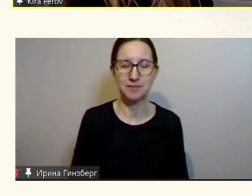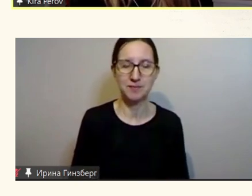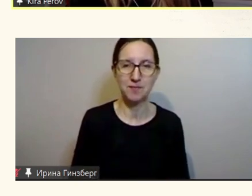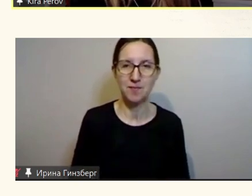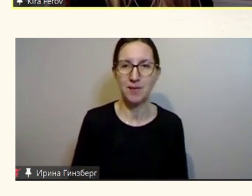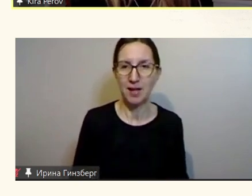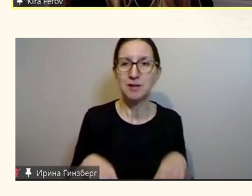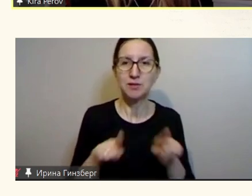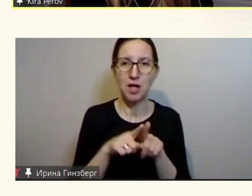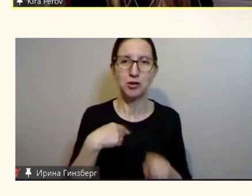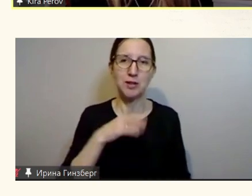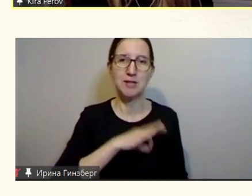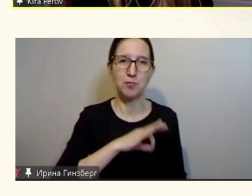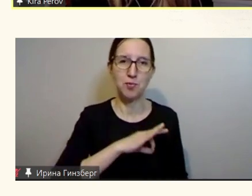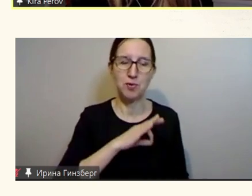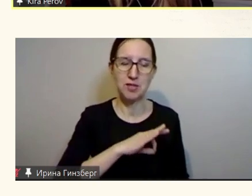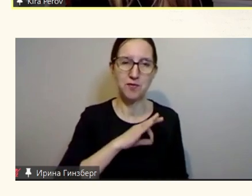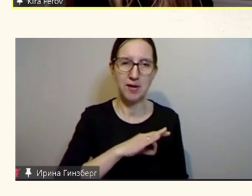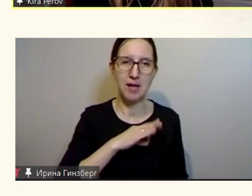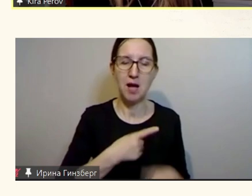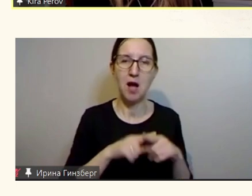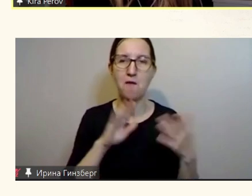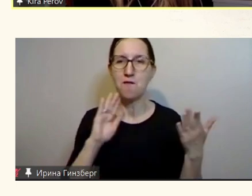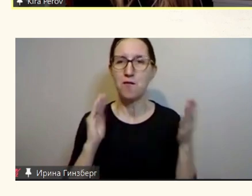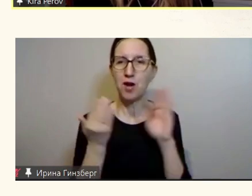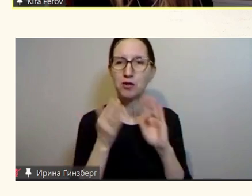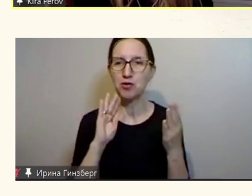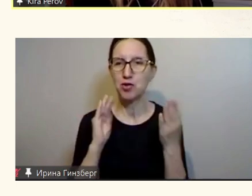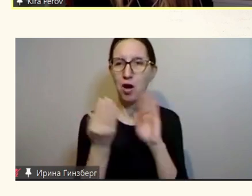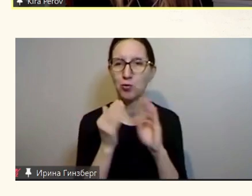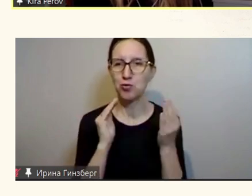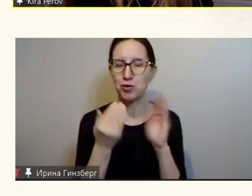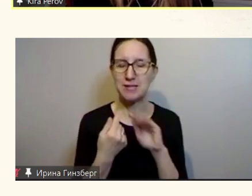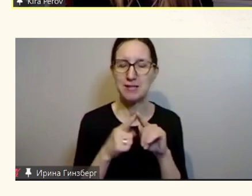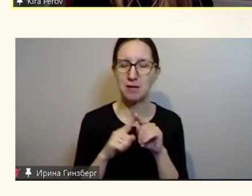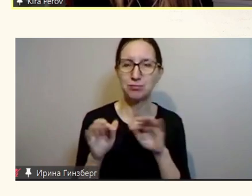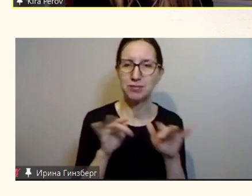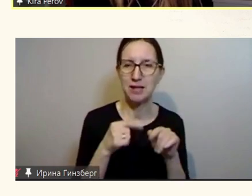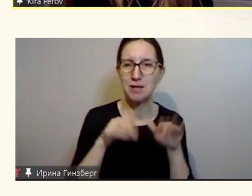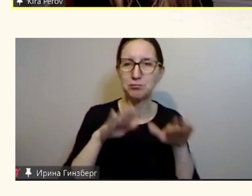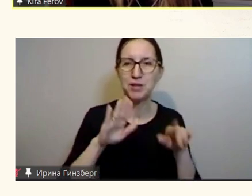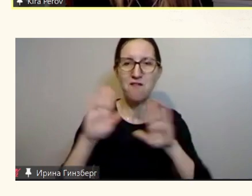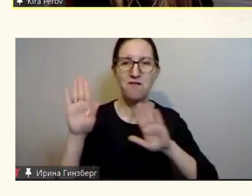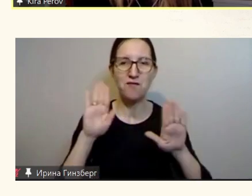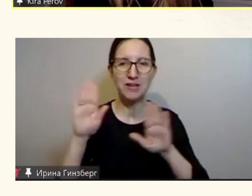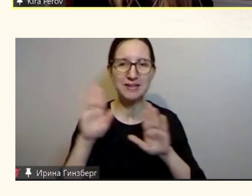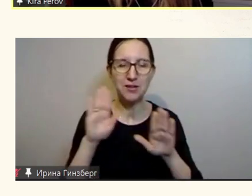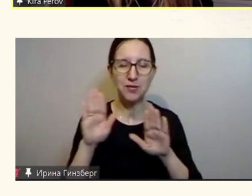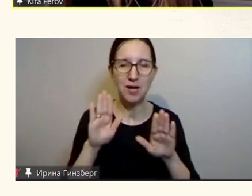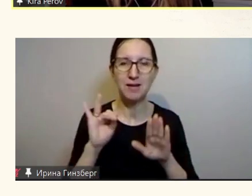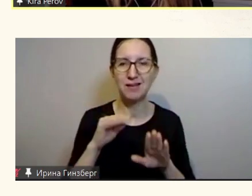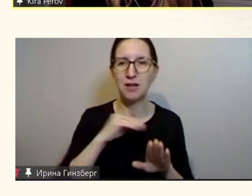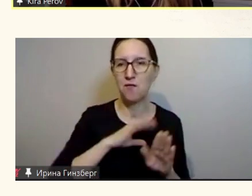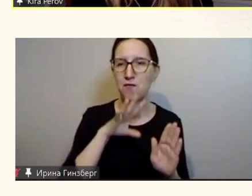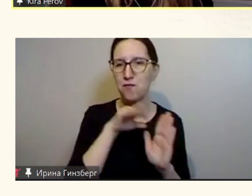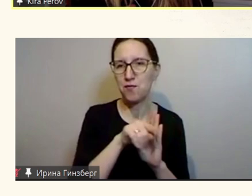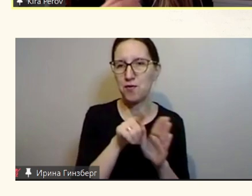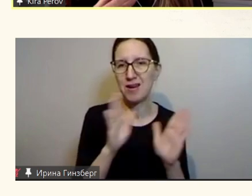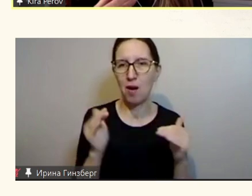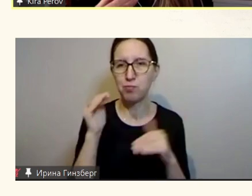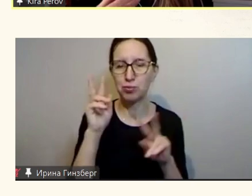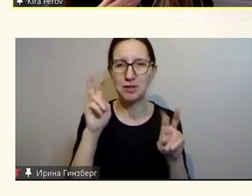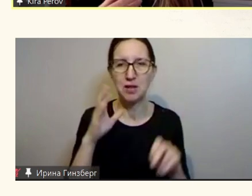which is subtitled The Shape of Light in the Space After Death. And